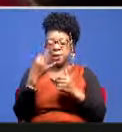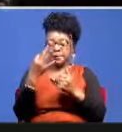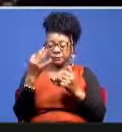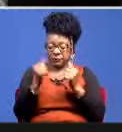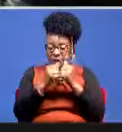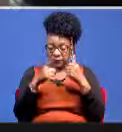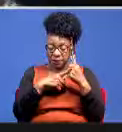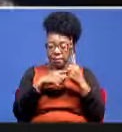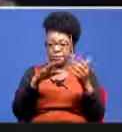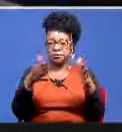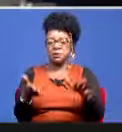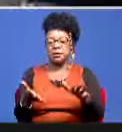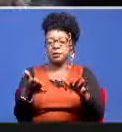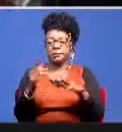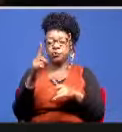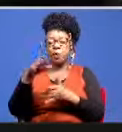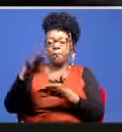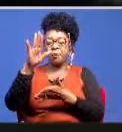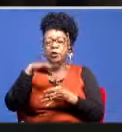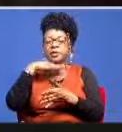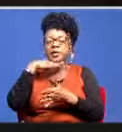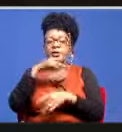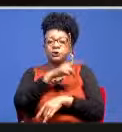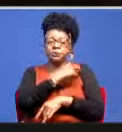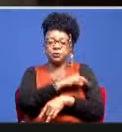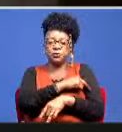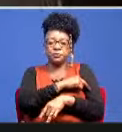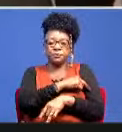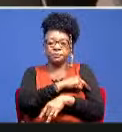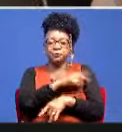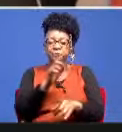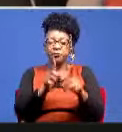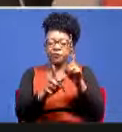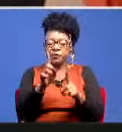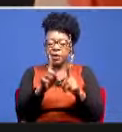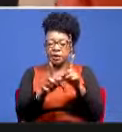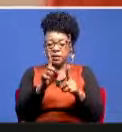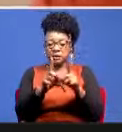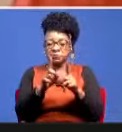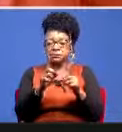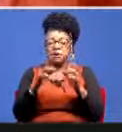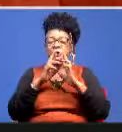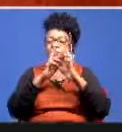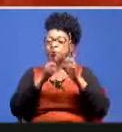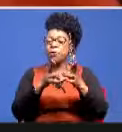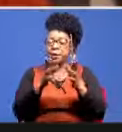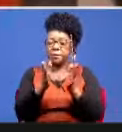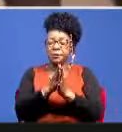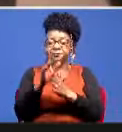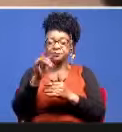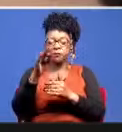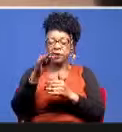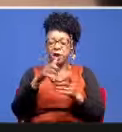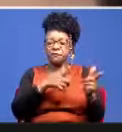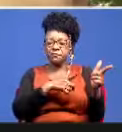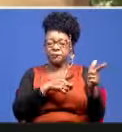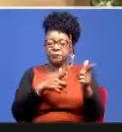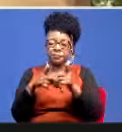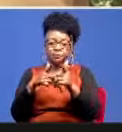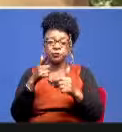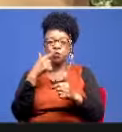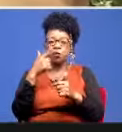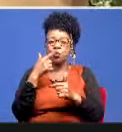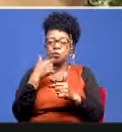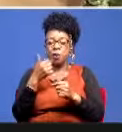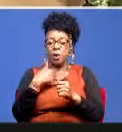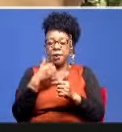more succumbed to injuries in hospital. The fire was first responded to by Kiawara fire engineers who sought backup from